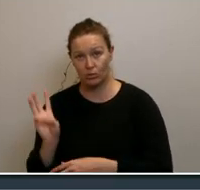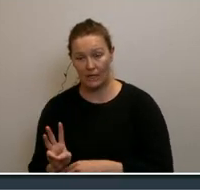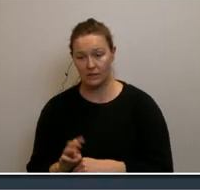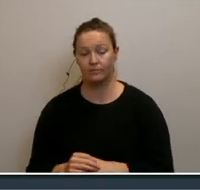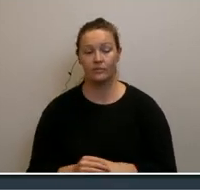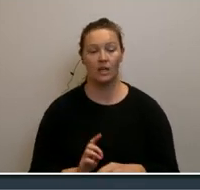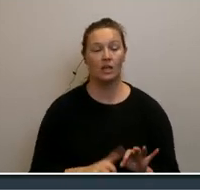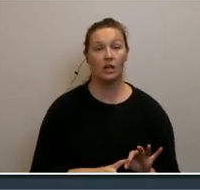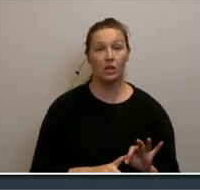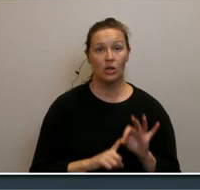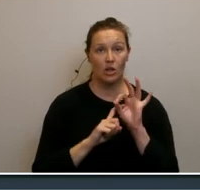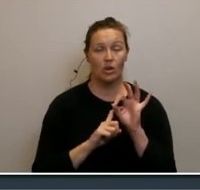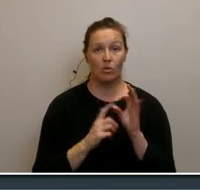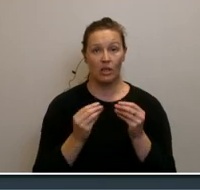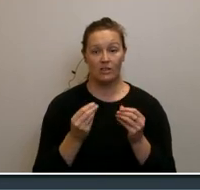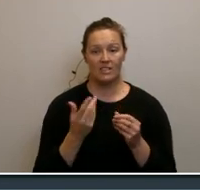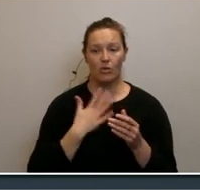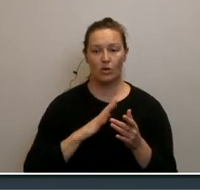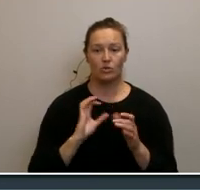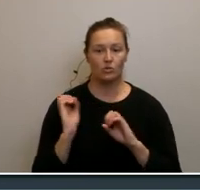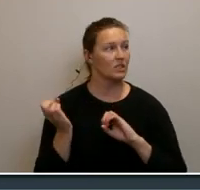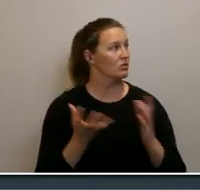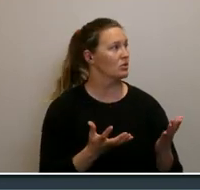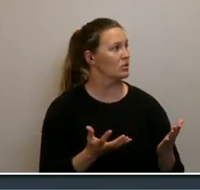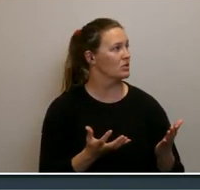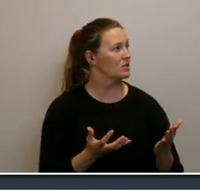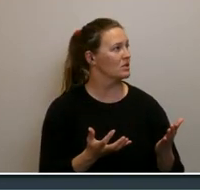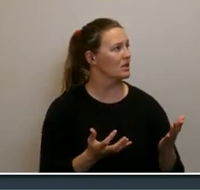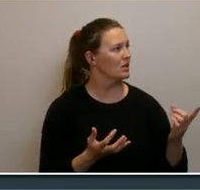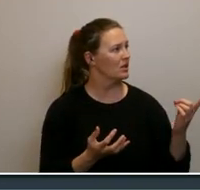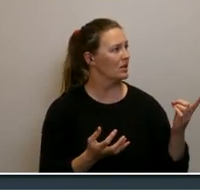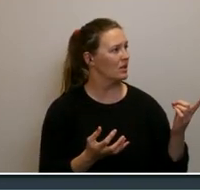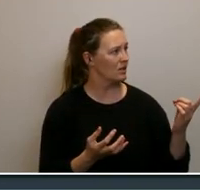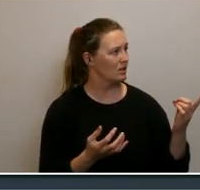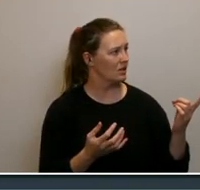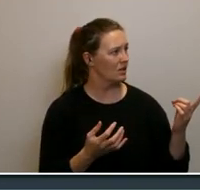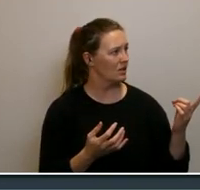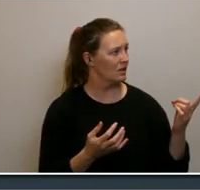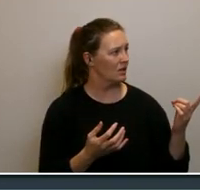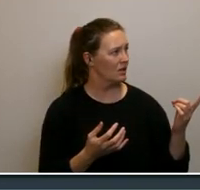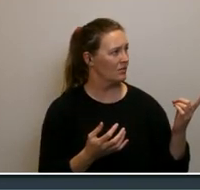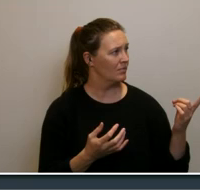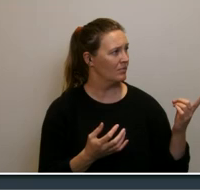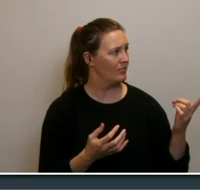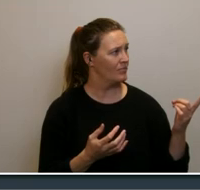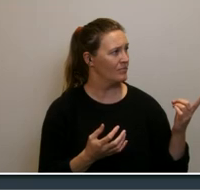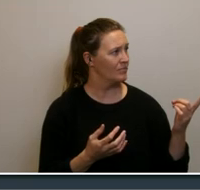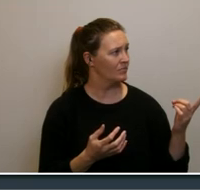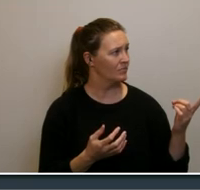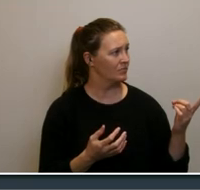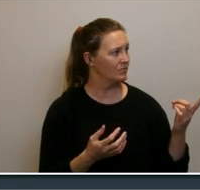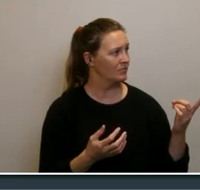quality of the sand is to introduce it as an image on our beach that